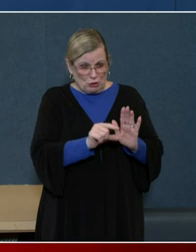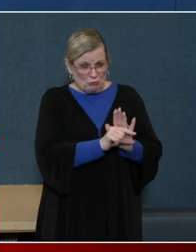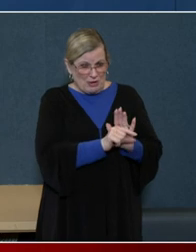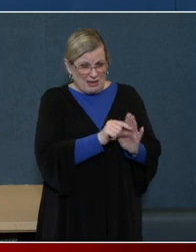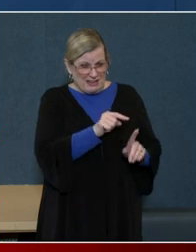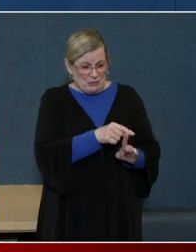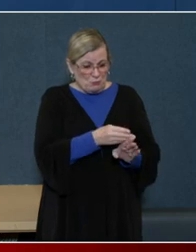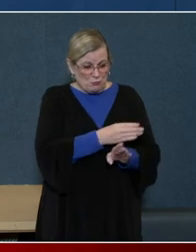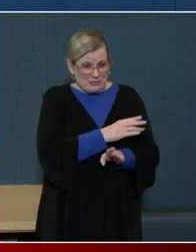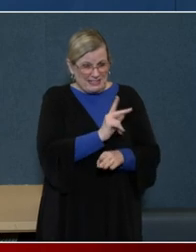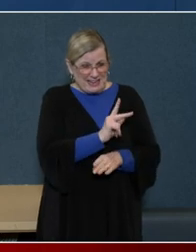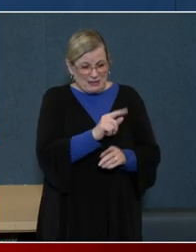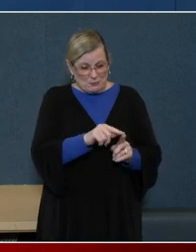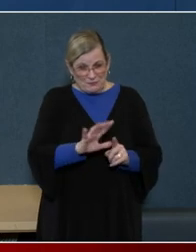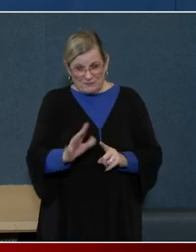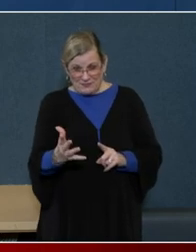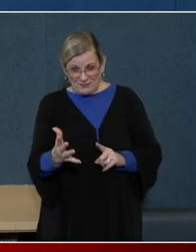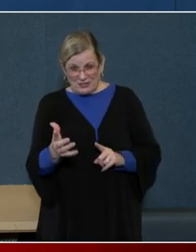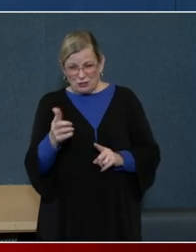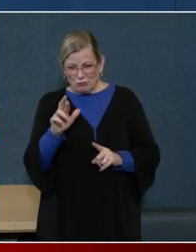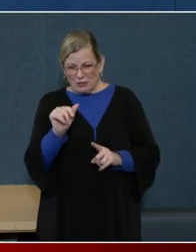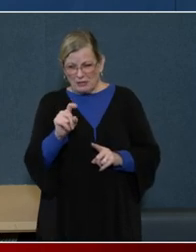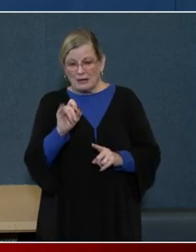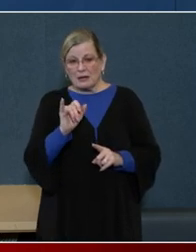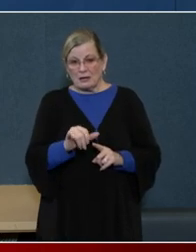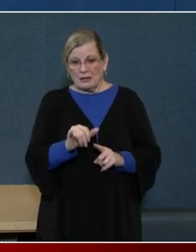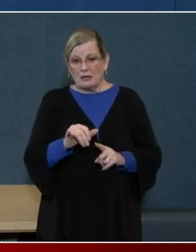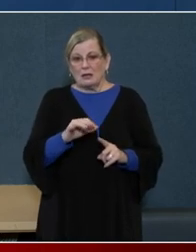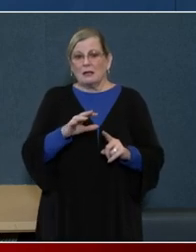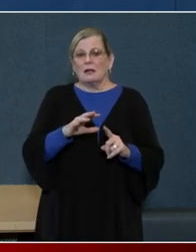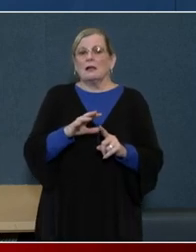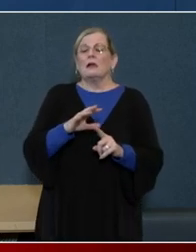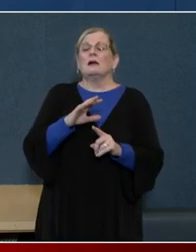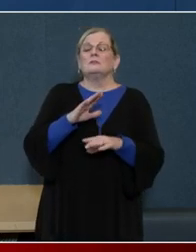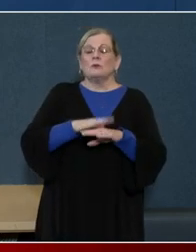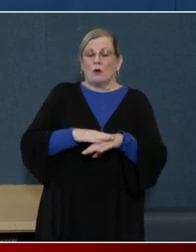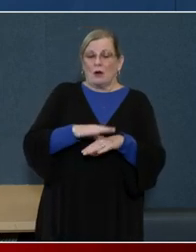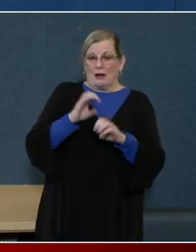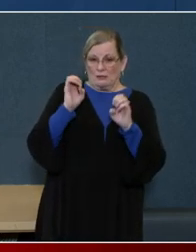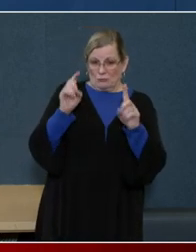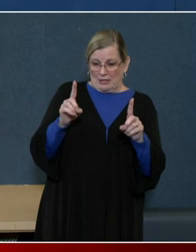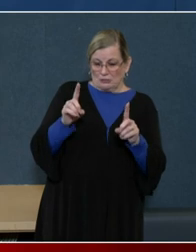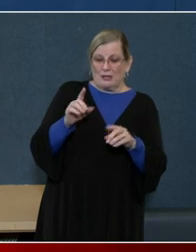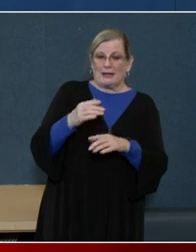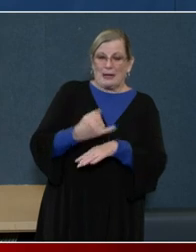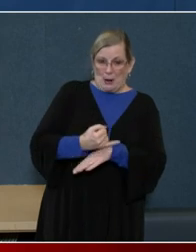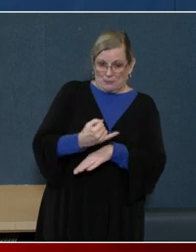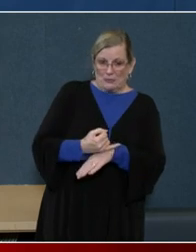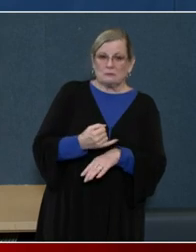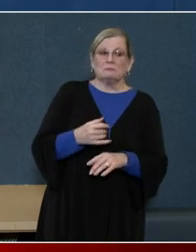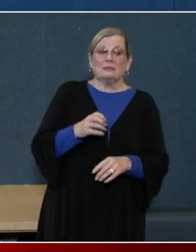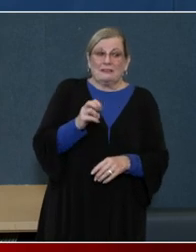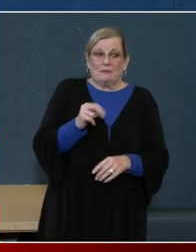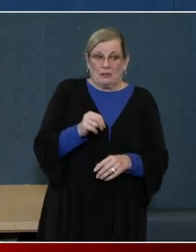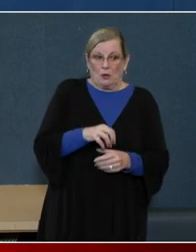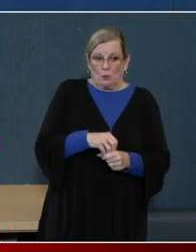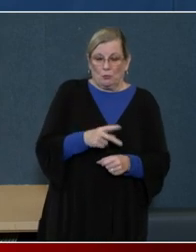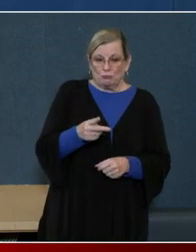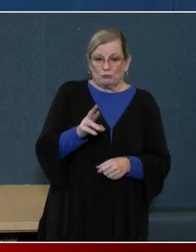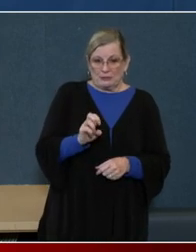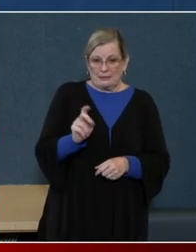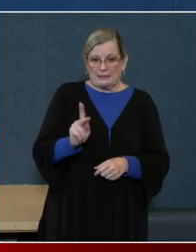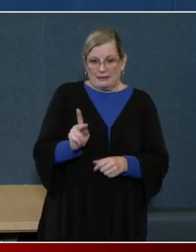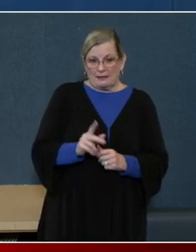considers our education campuses that serve pre-K through 8th grade. Families will always have the